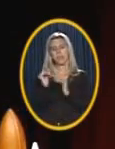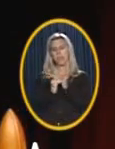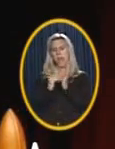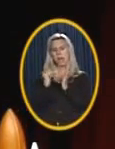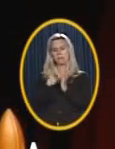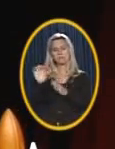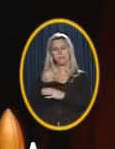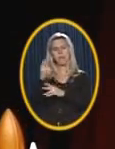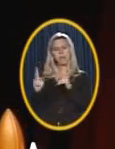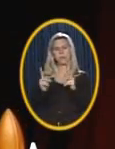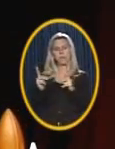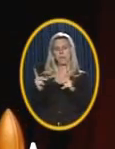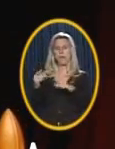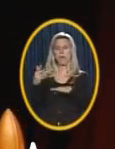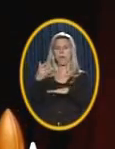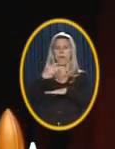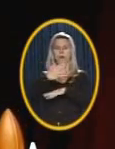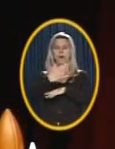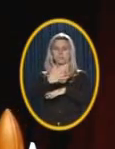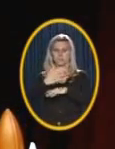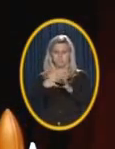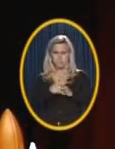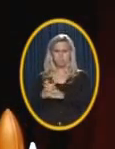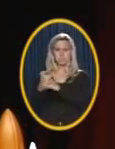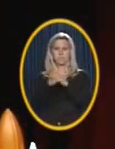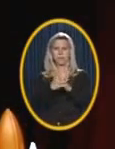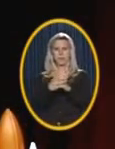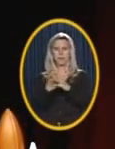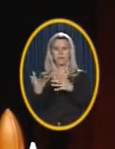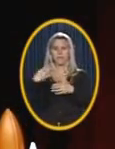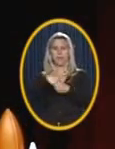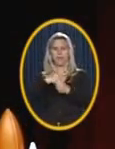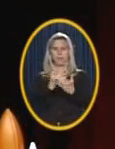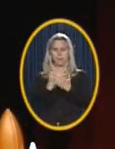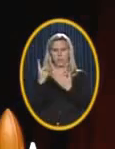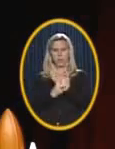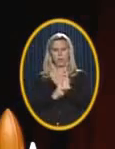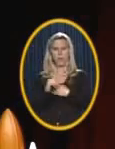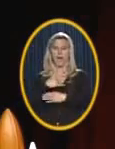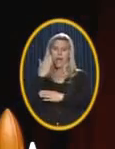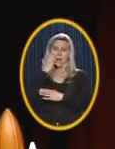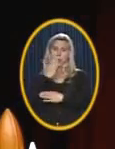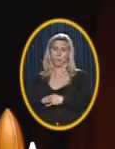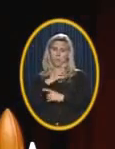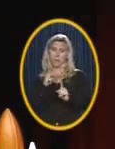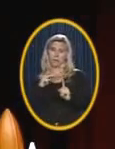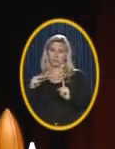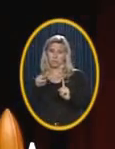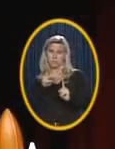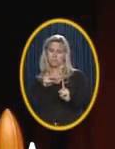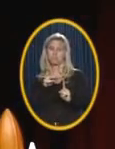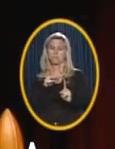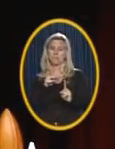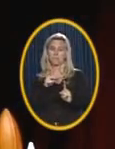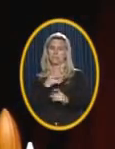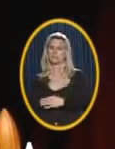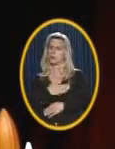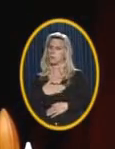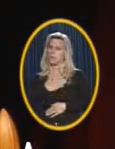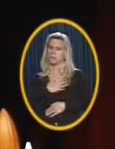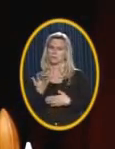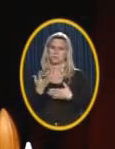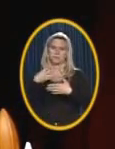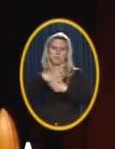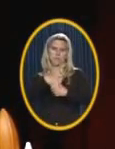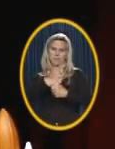thousands of others around the U.S. are really part of that program. And I know from my standpoint, it's been a pleasure to be a